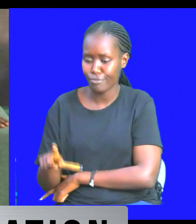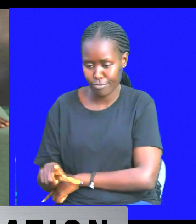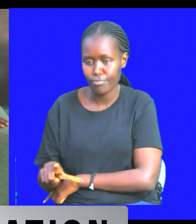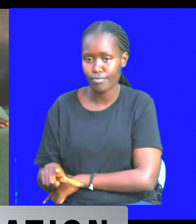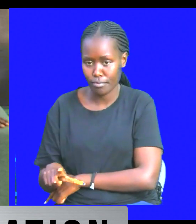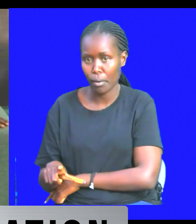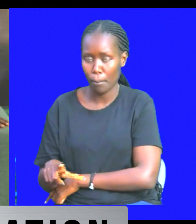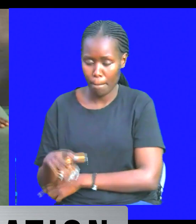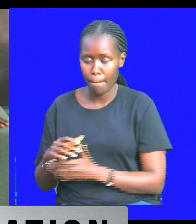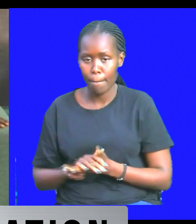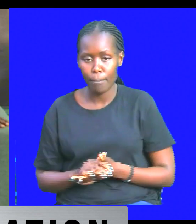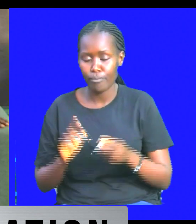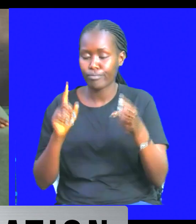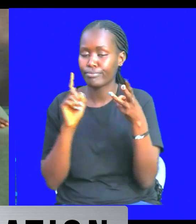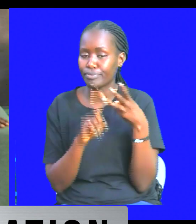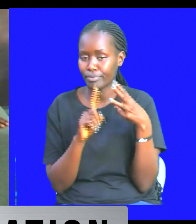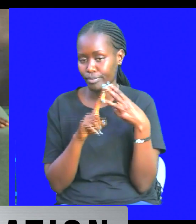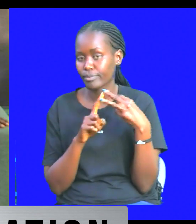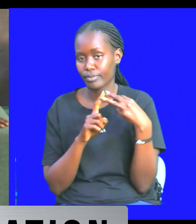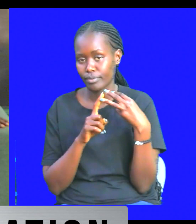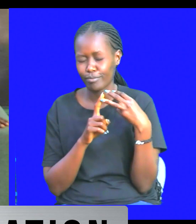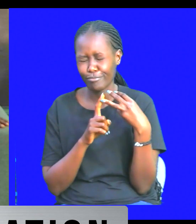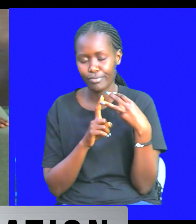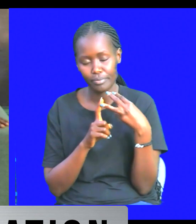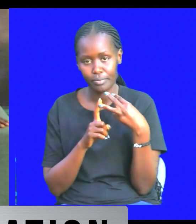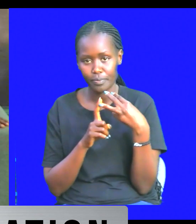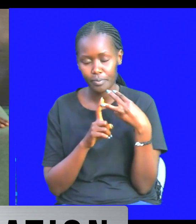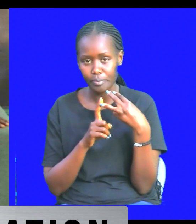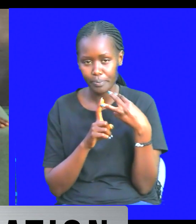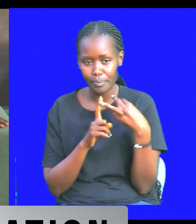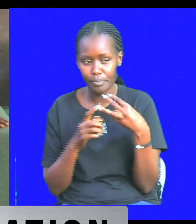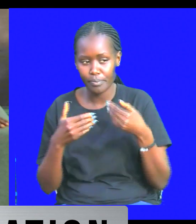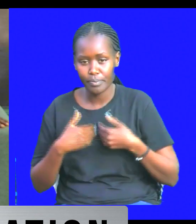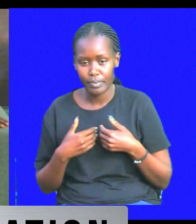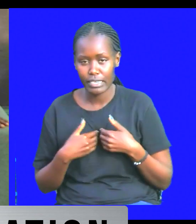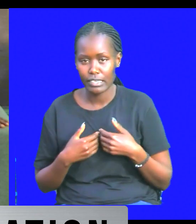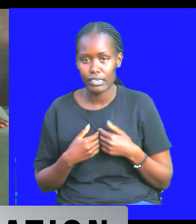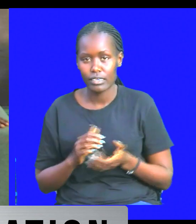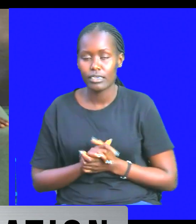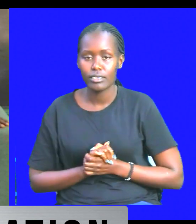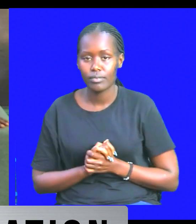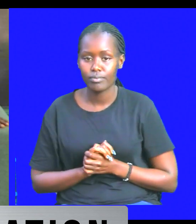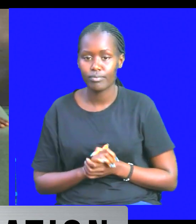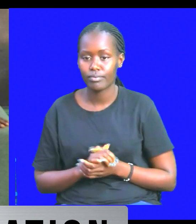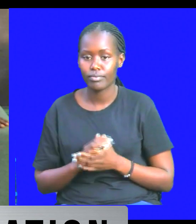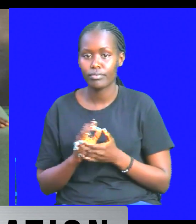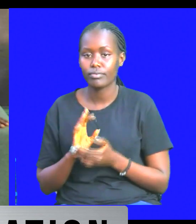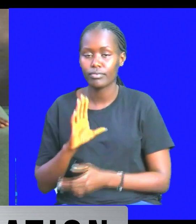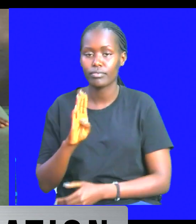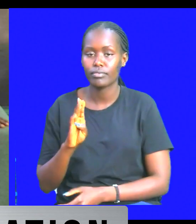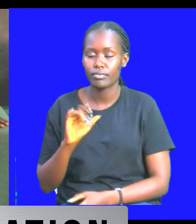of. Right. The other thing that I would say is that we have seen bills